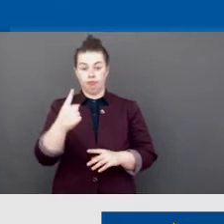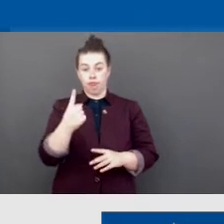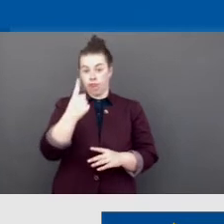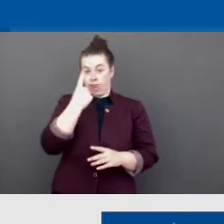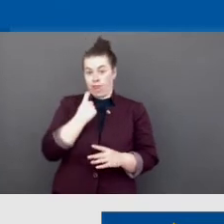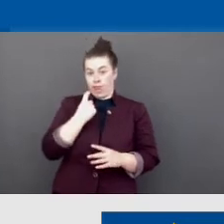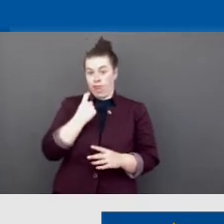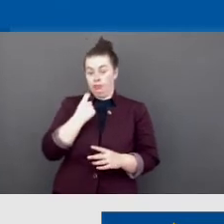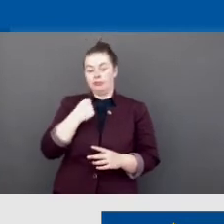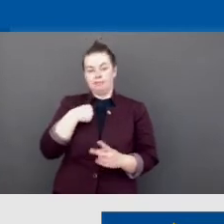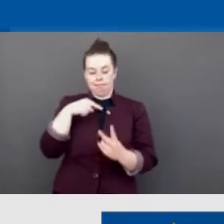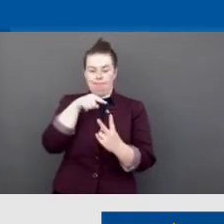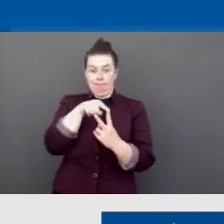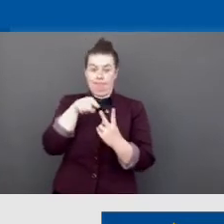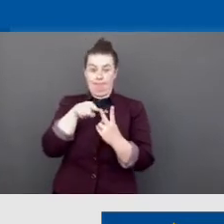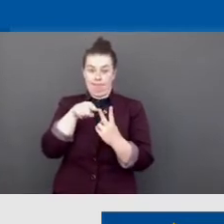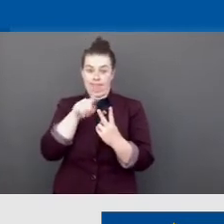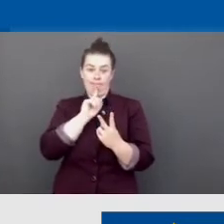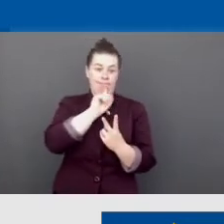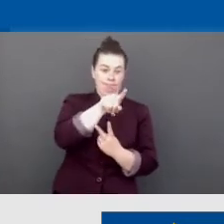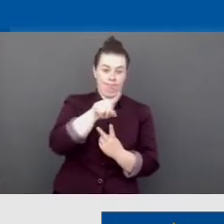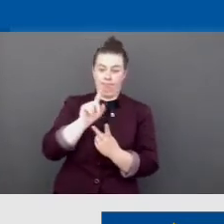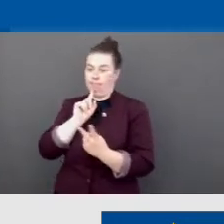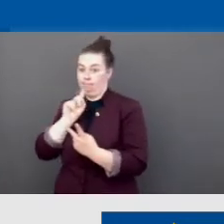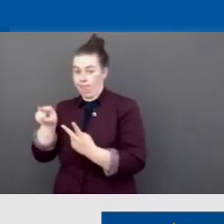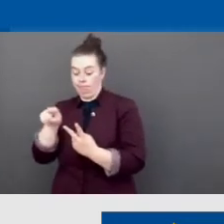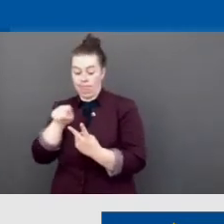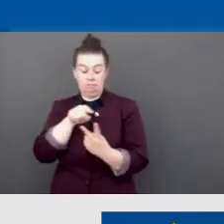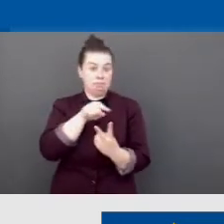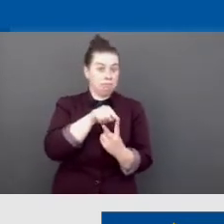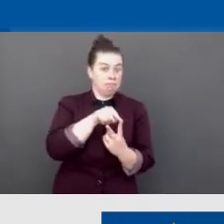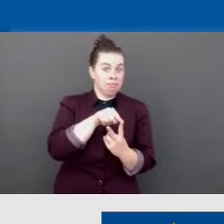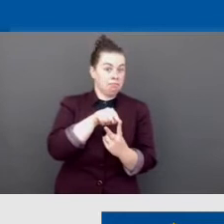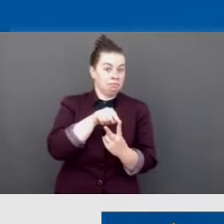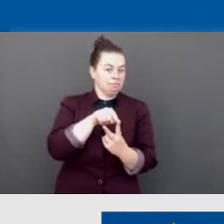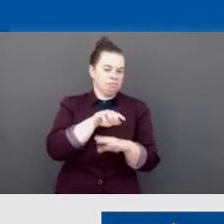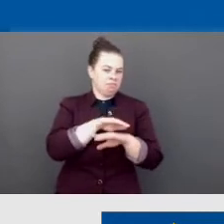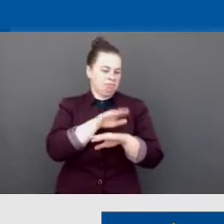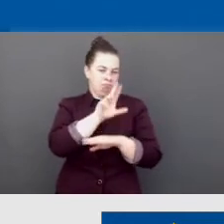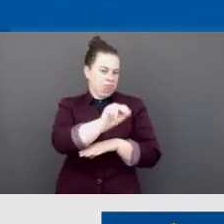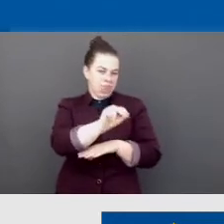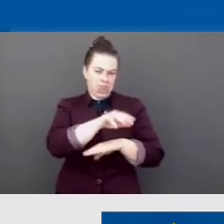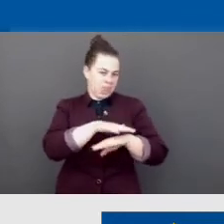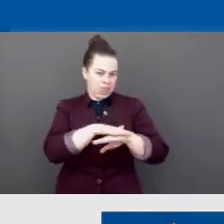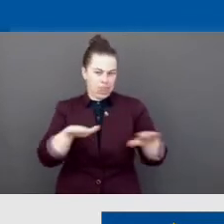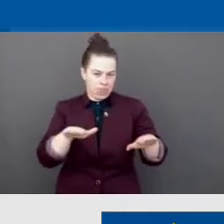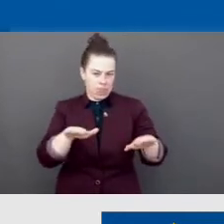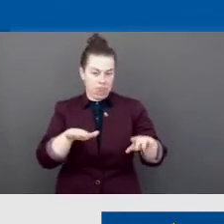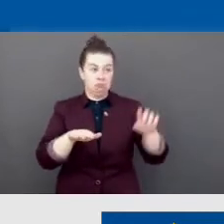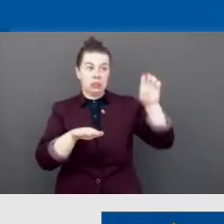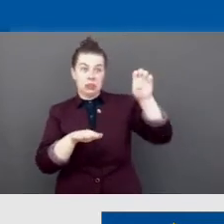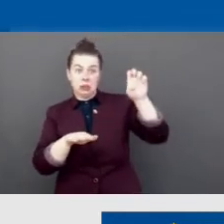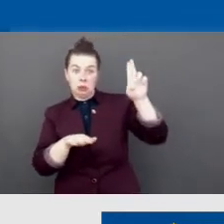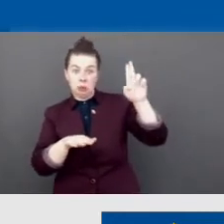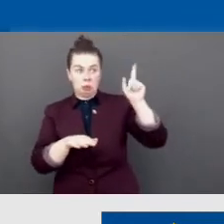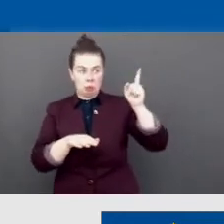For this question, I have two different answers. The first is no. It's not necessary to create a EU-based governance